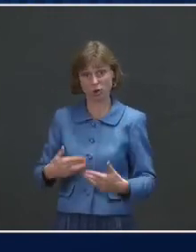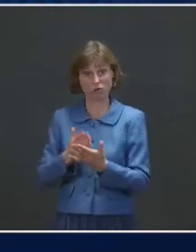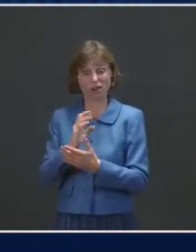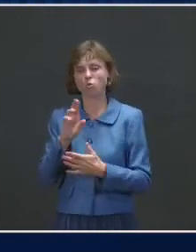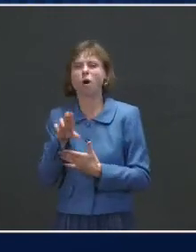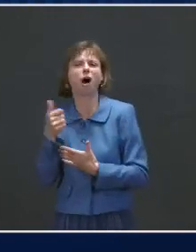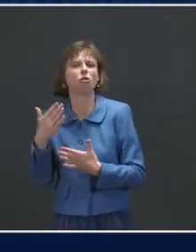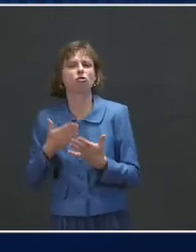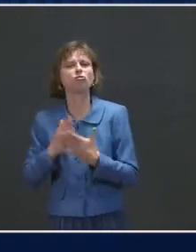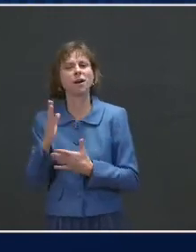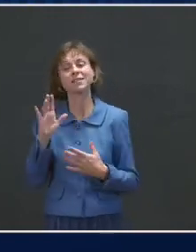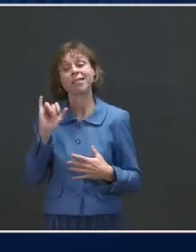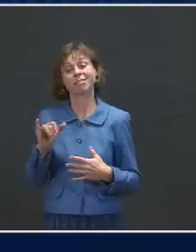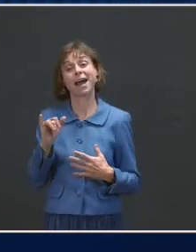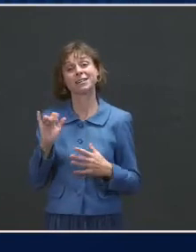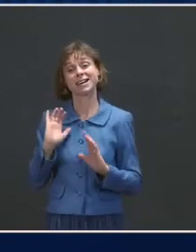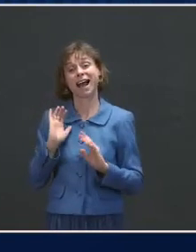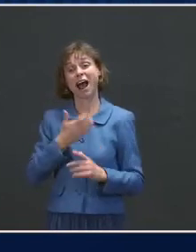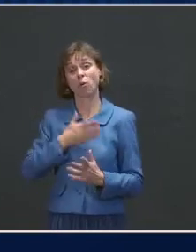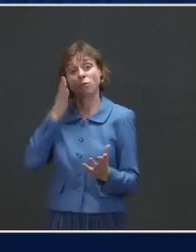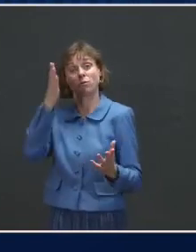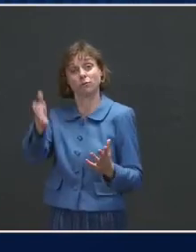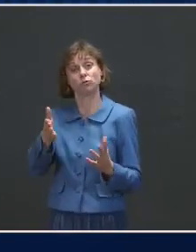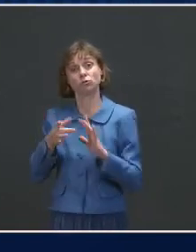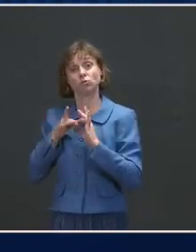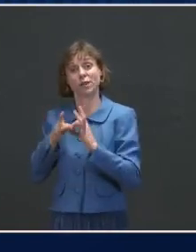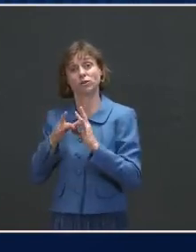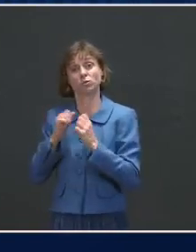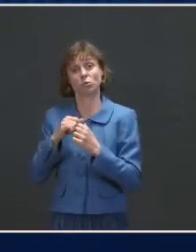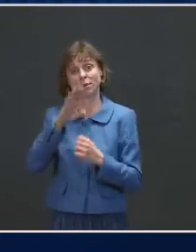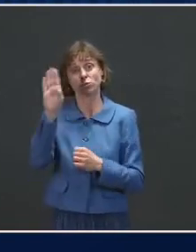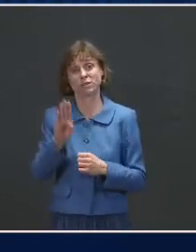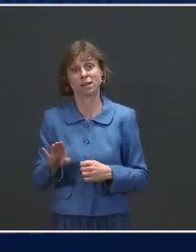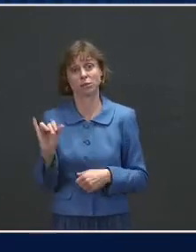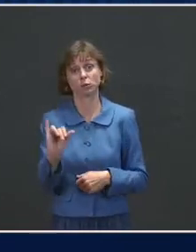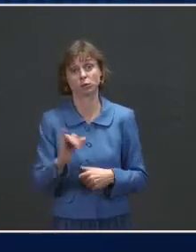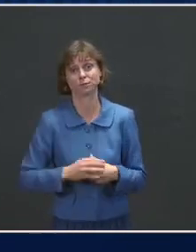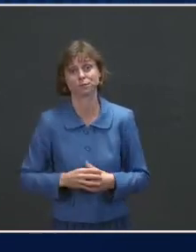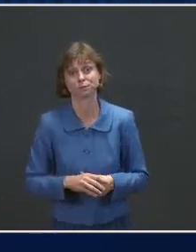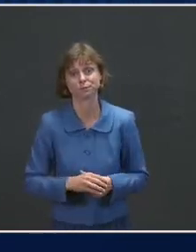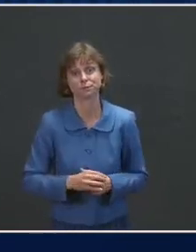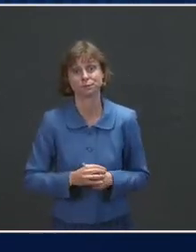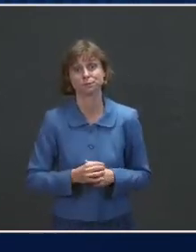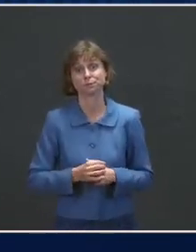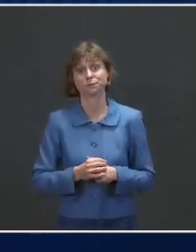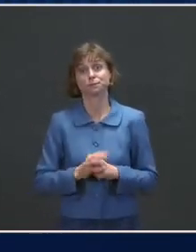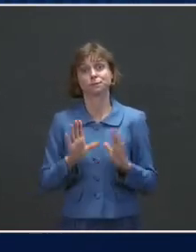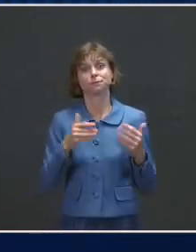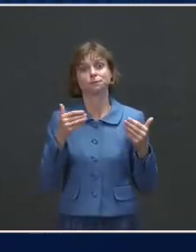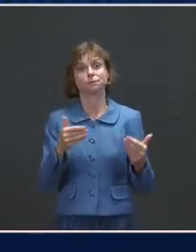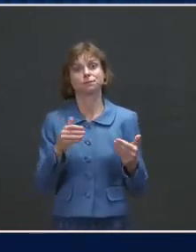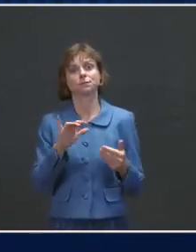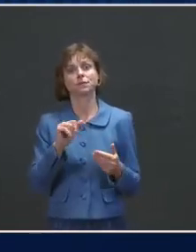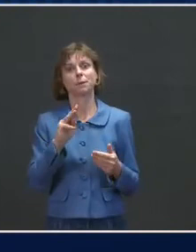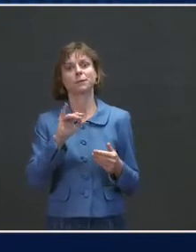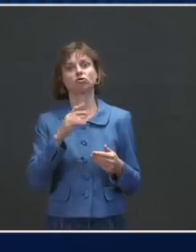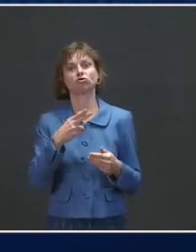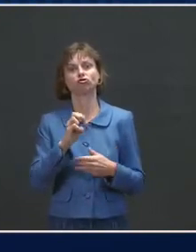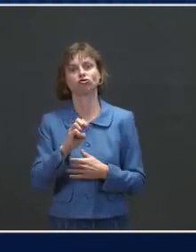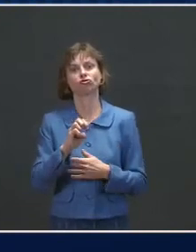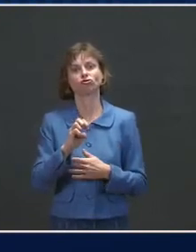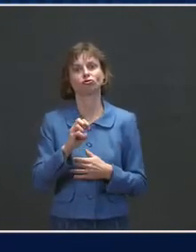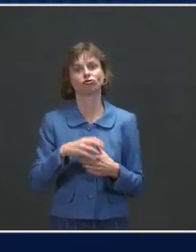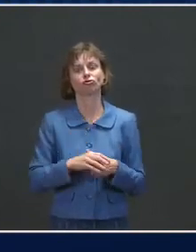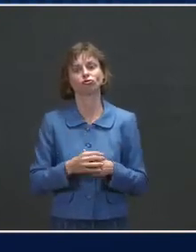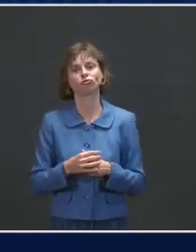be the path forward with our relationship with Brazil as well. Go ahead, Yamiche. Thanks so much. A few questions. The first is, what should Americans take